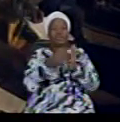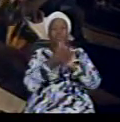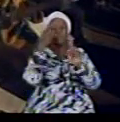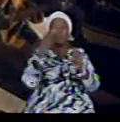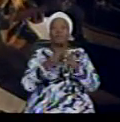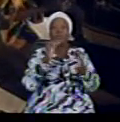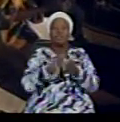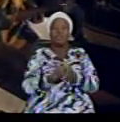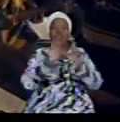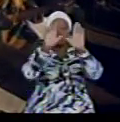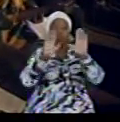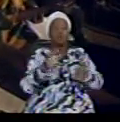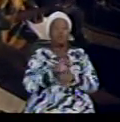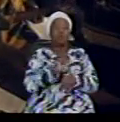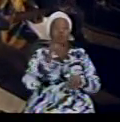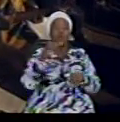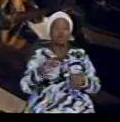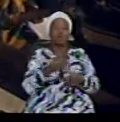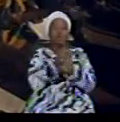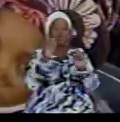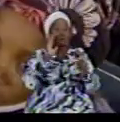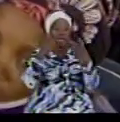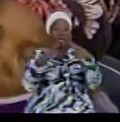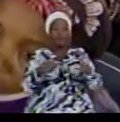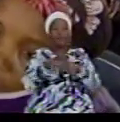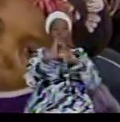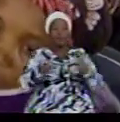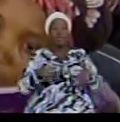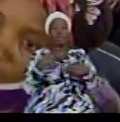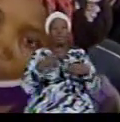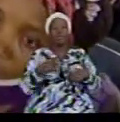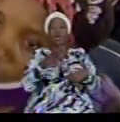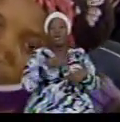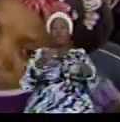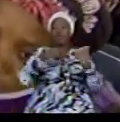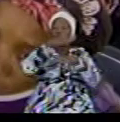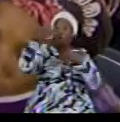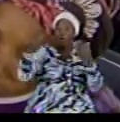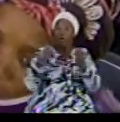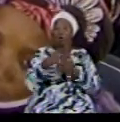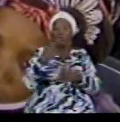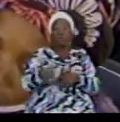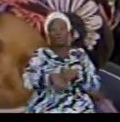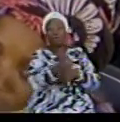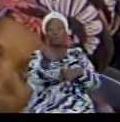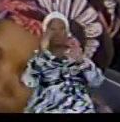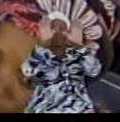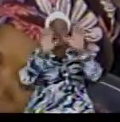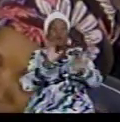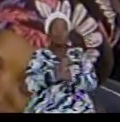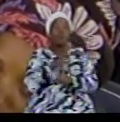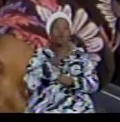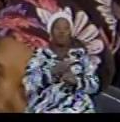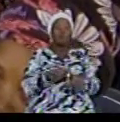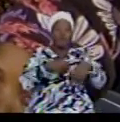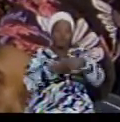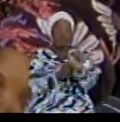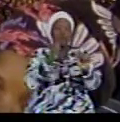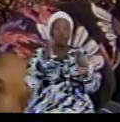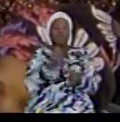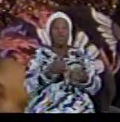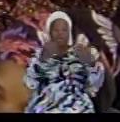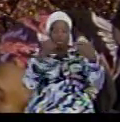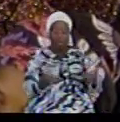That miracle of salvation will happen in your life. And all the other miracles will follow,